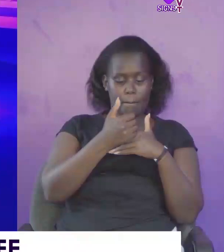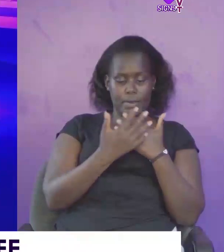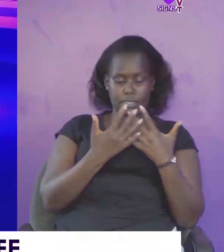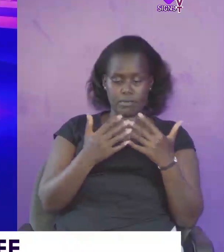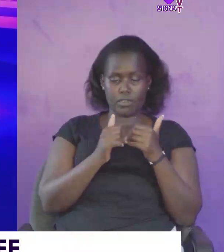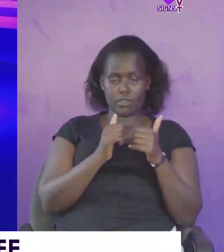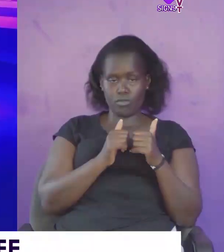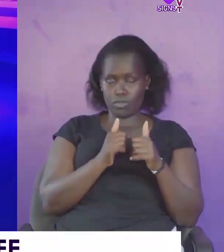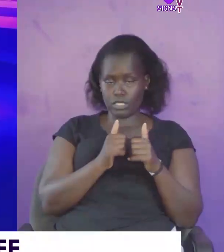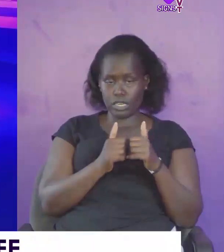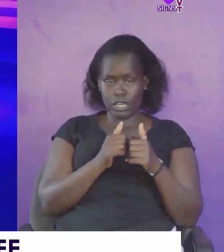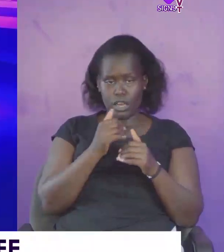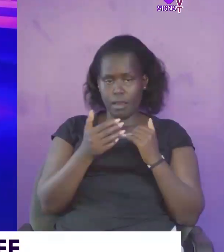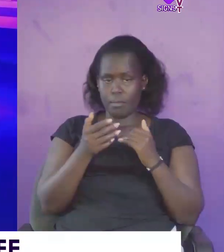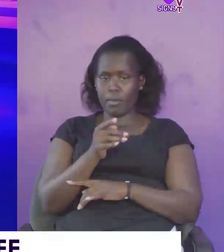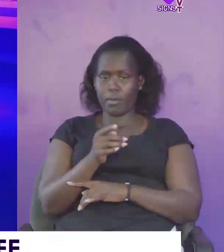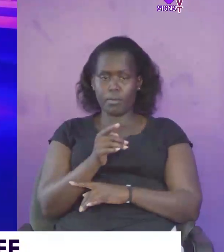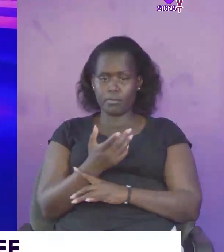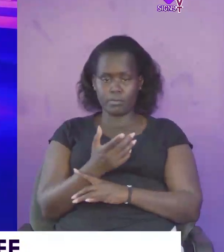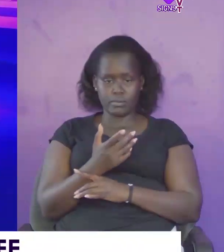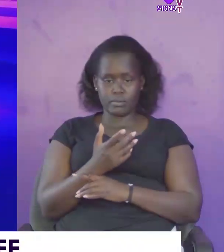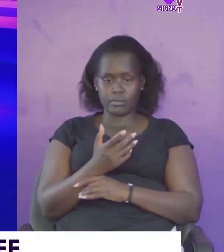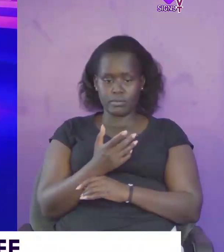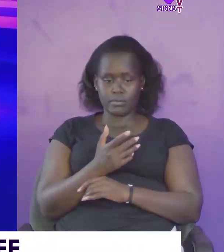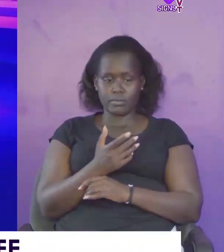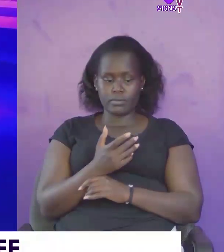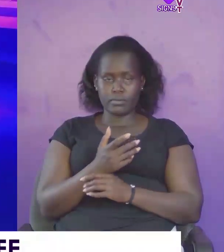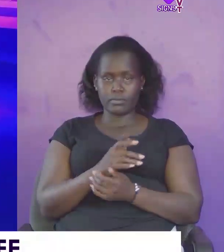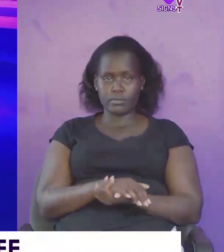that, you know, probably will, you know, you know,